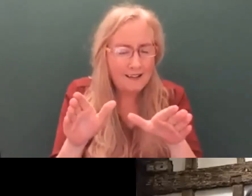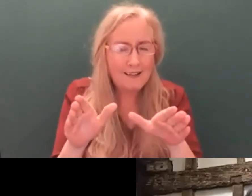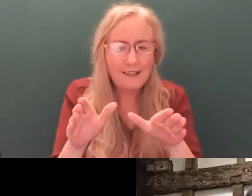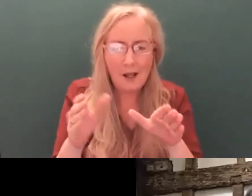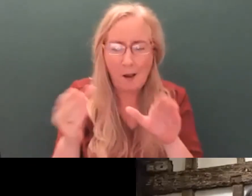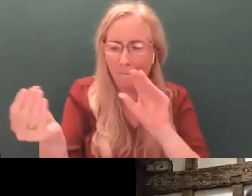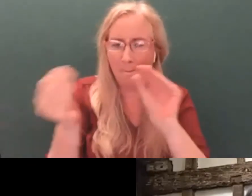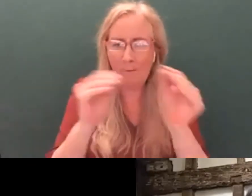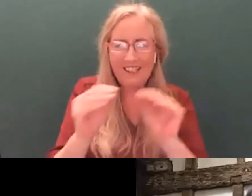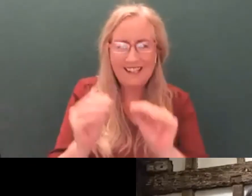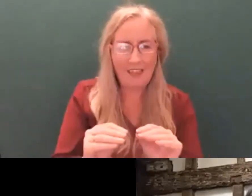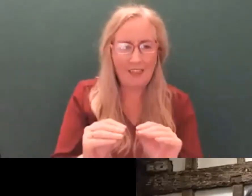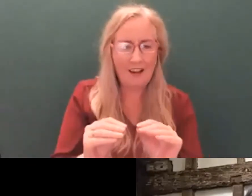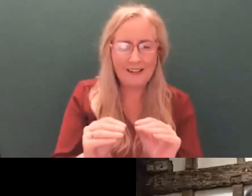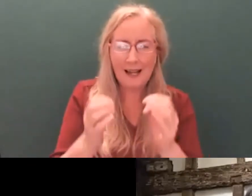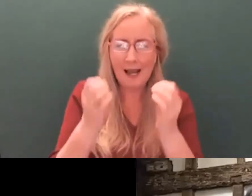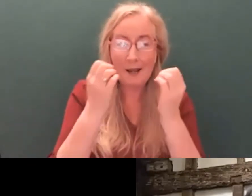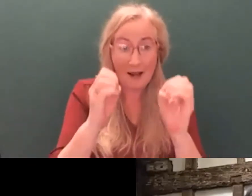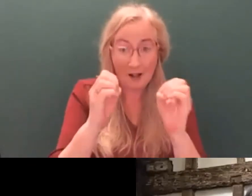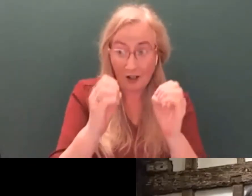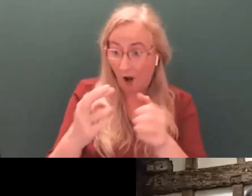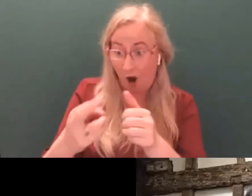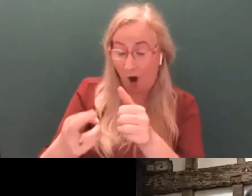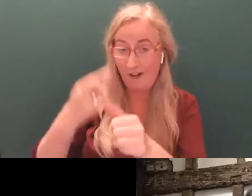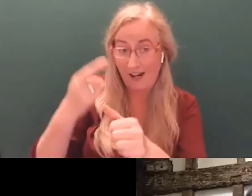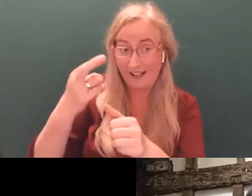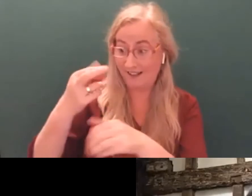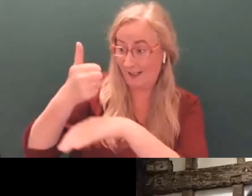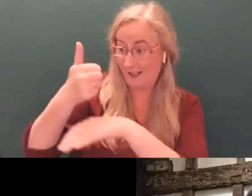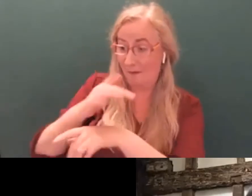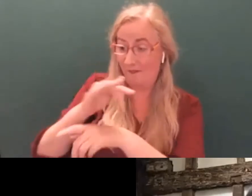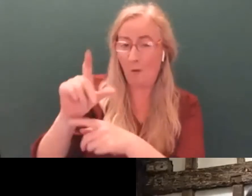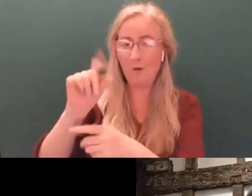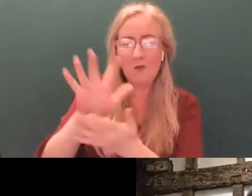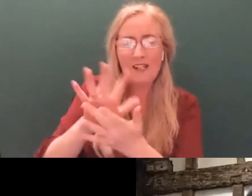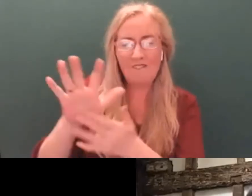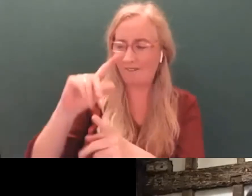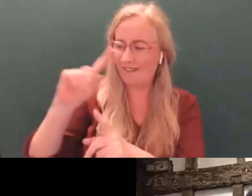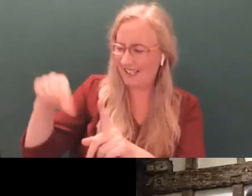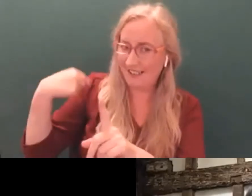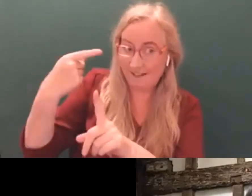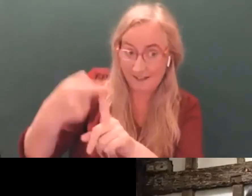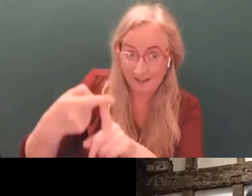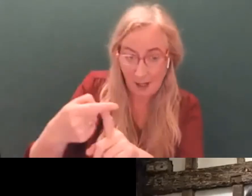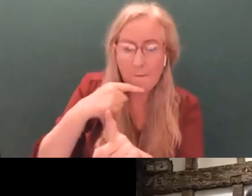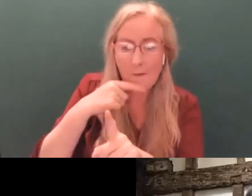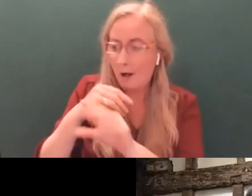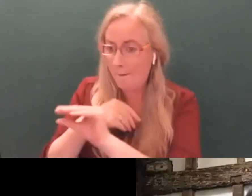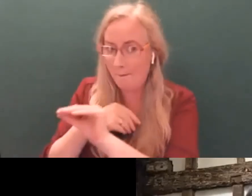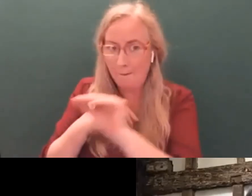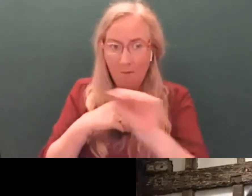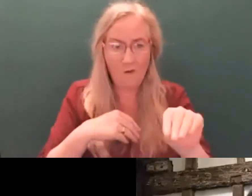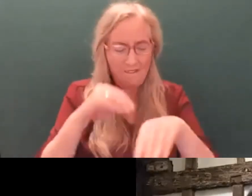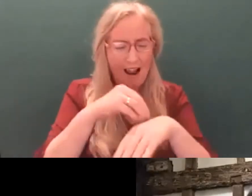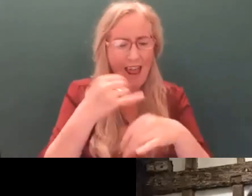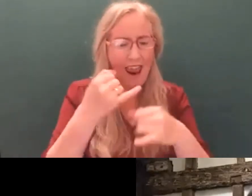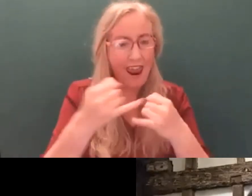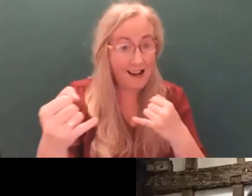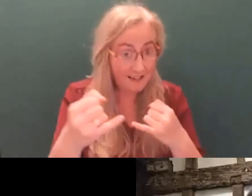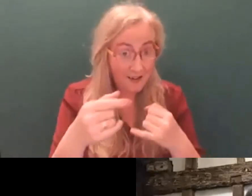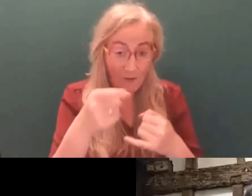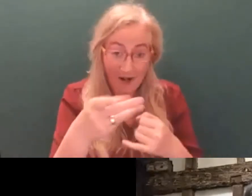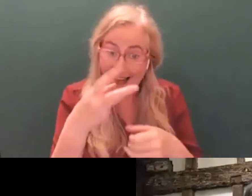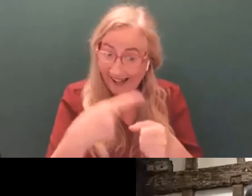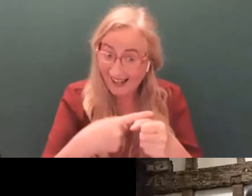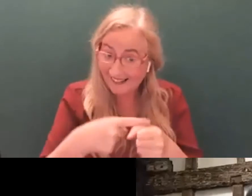exhibition, a festival they already had up and running since 2015, and make it work online. And so she's going to make it work again online this year, I